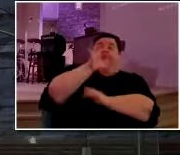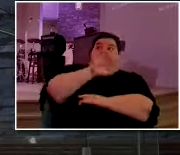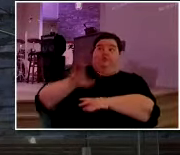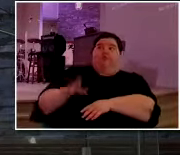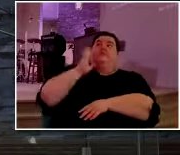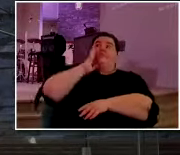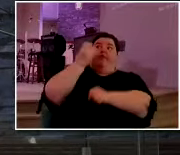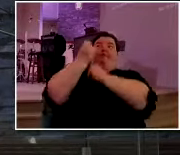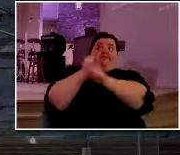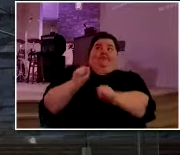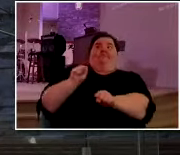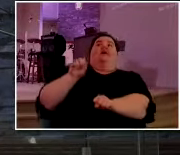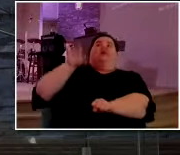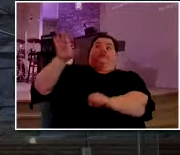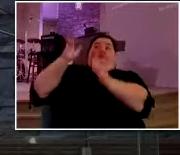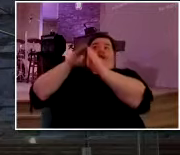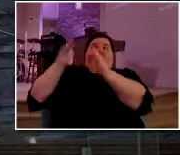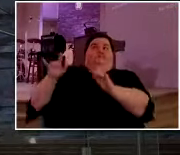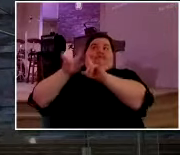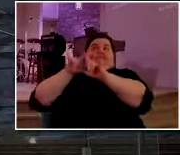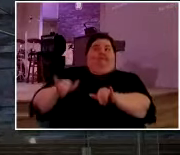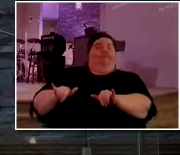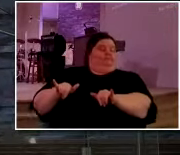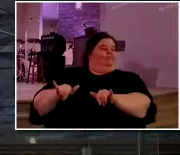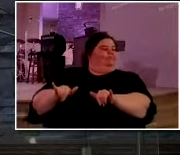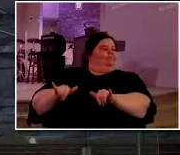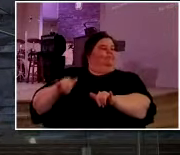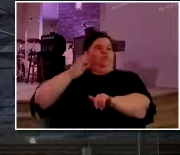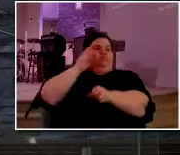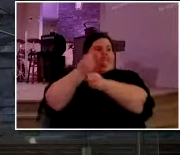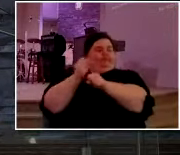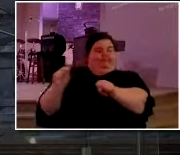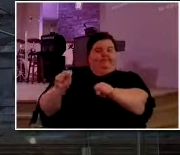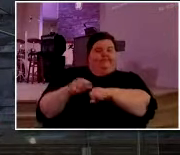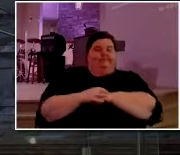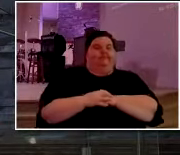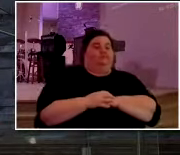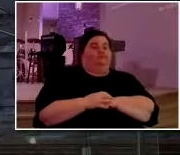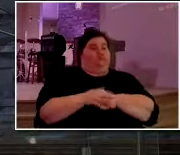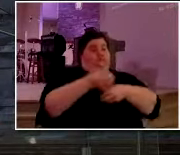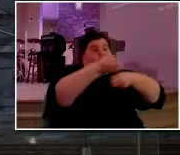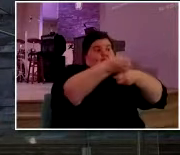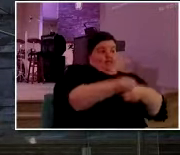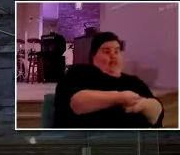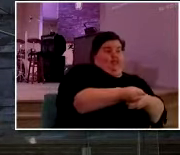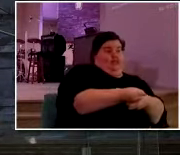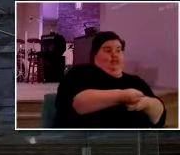and thy house. See, our faith causes us to believe.